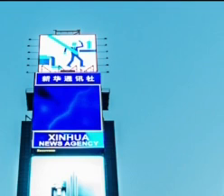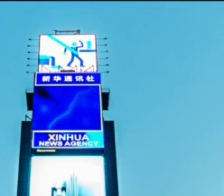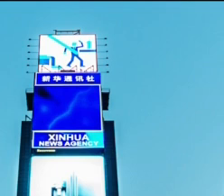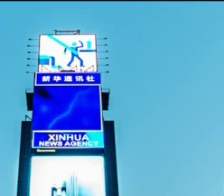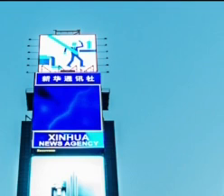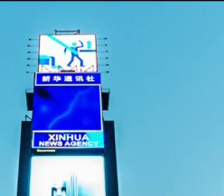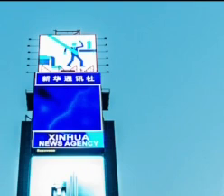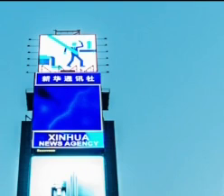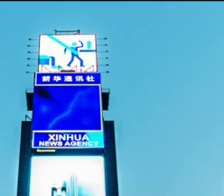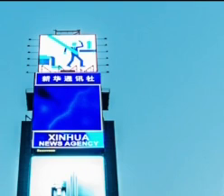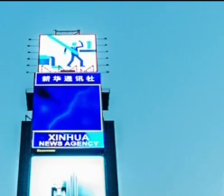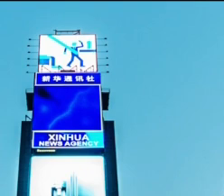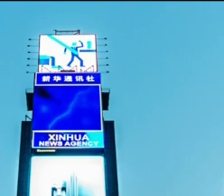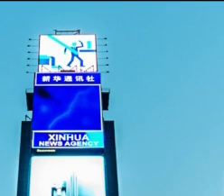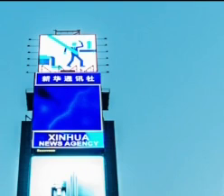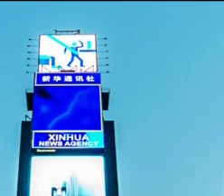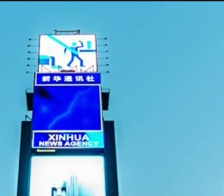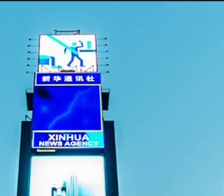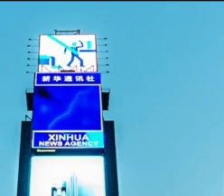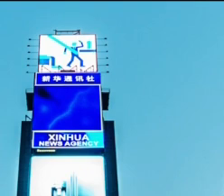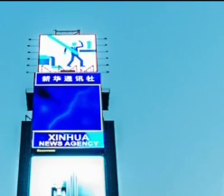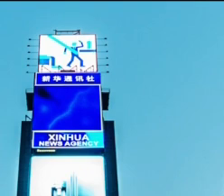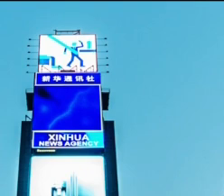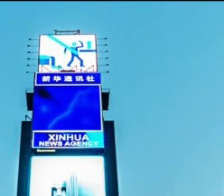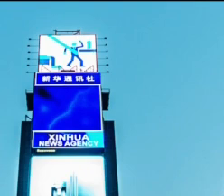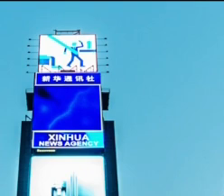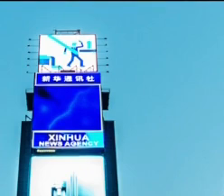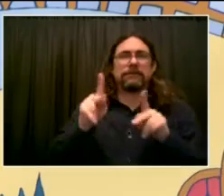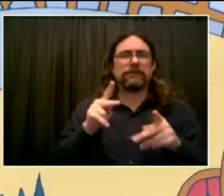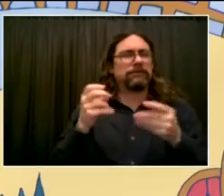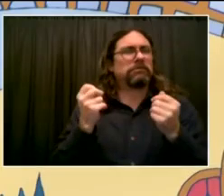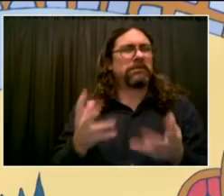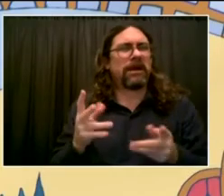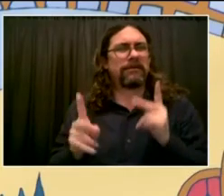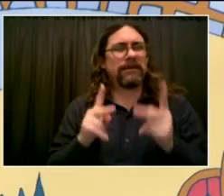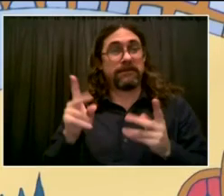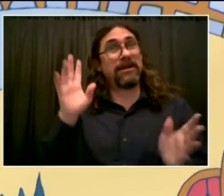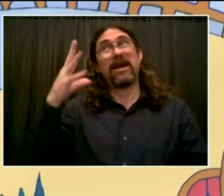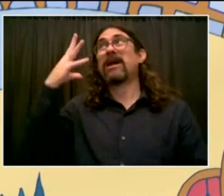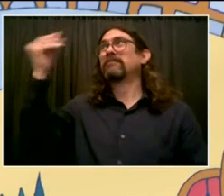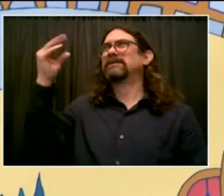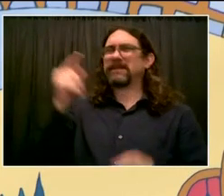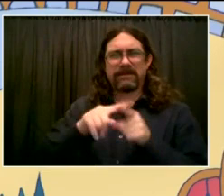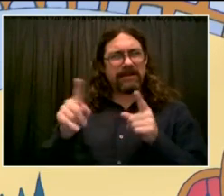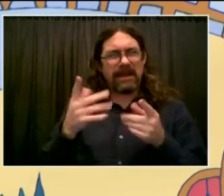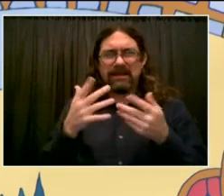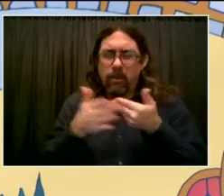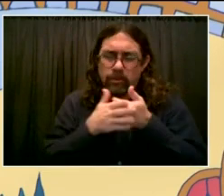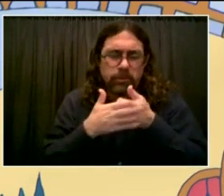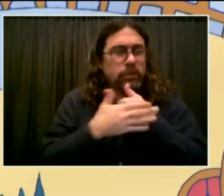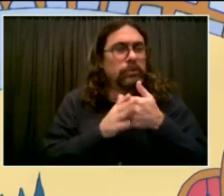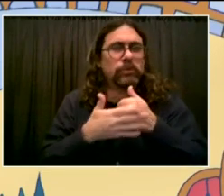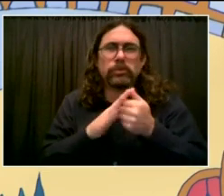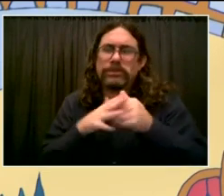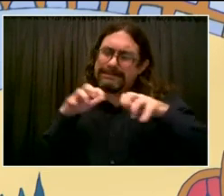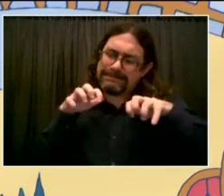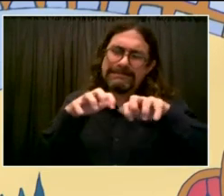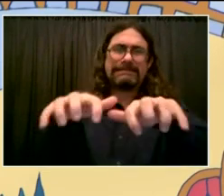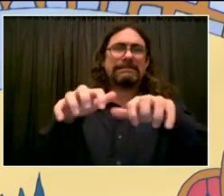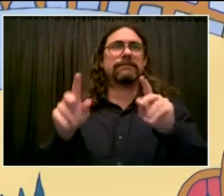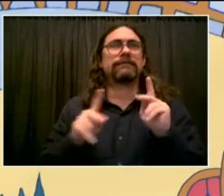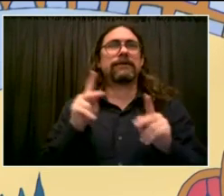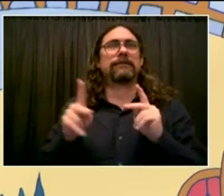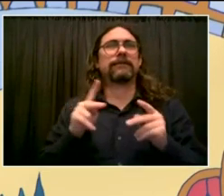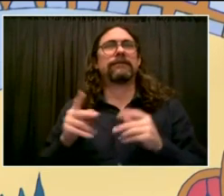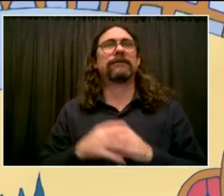within 72 hours and wear a mask. You're talking about a lot of people really close for long periods of time. It makes sense to protect